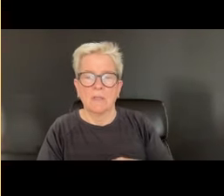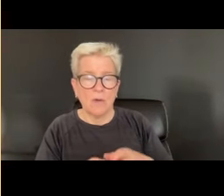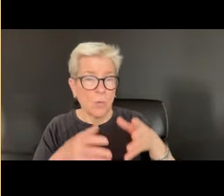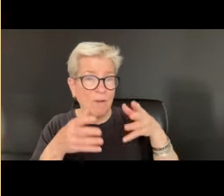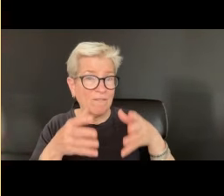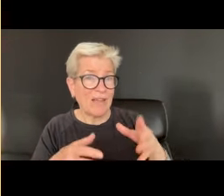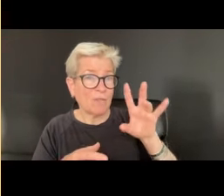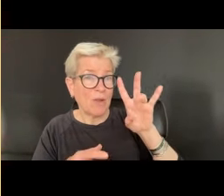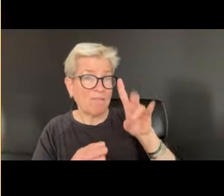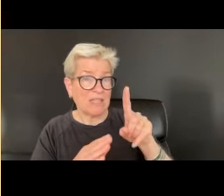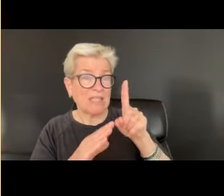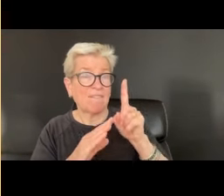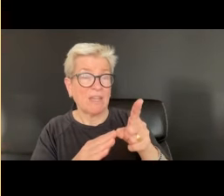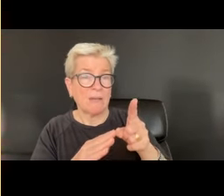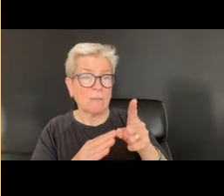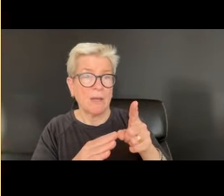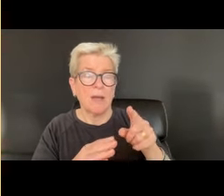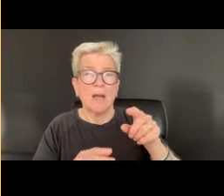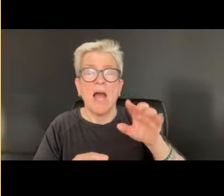so I'll keep going. And